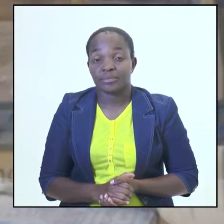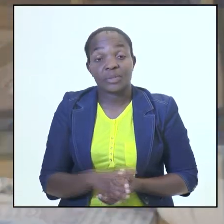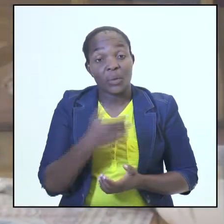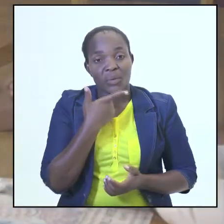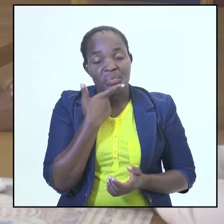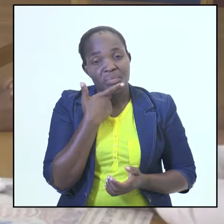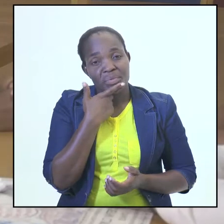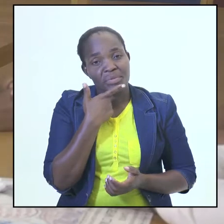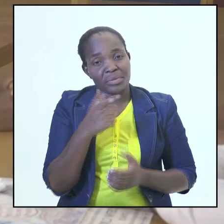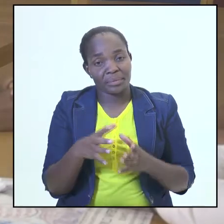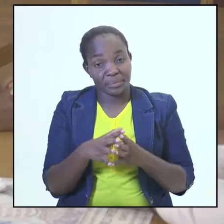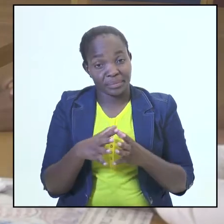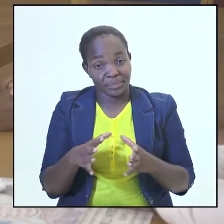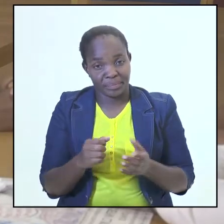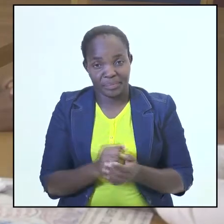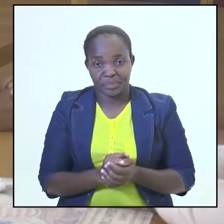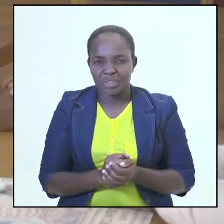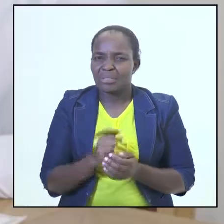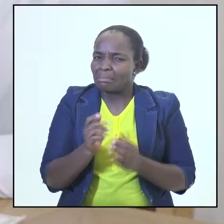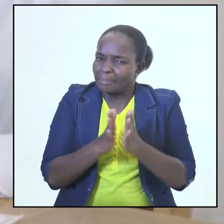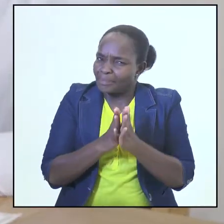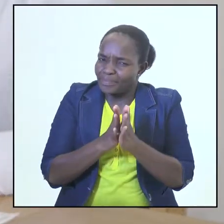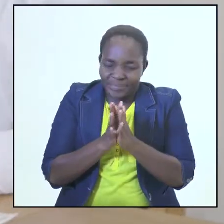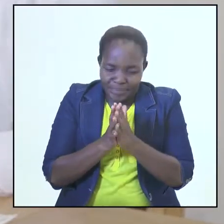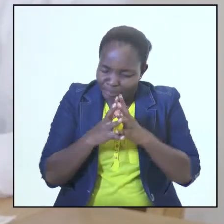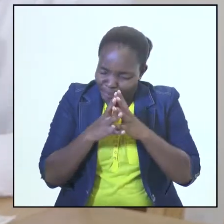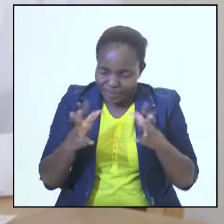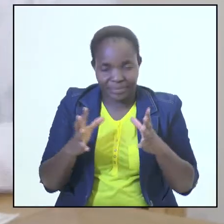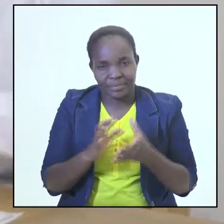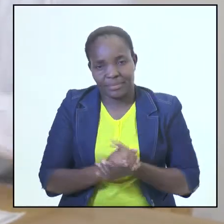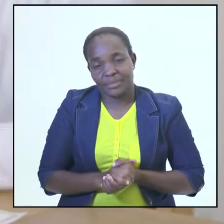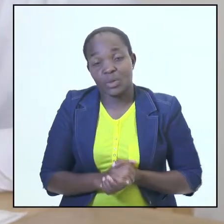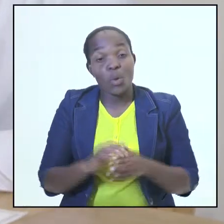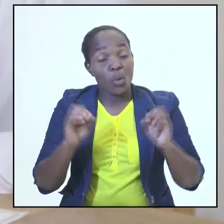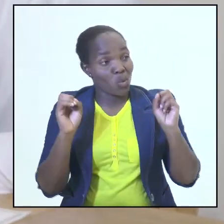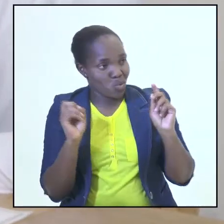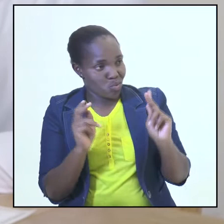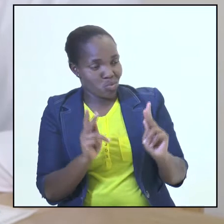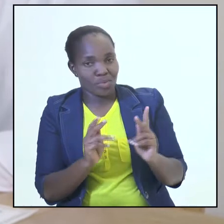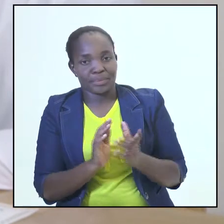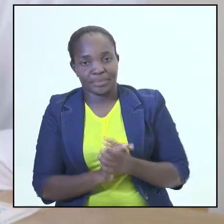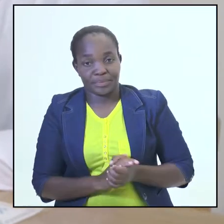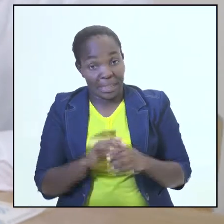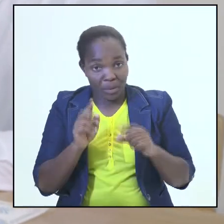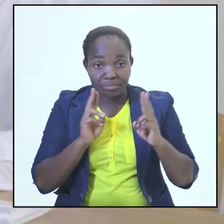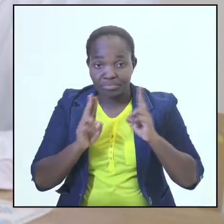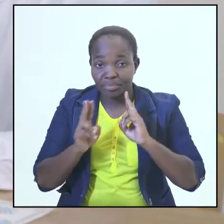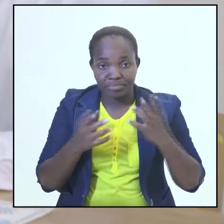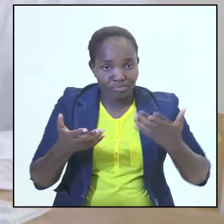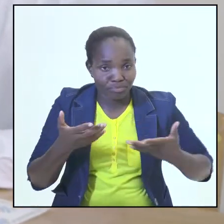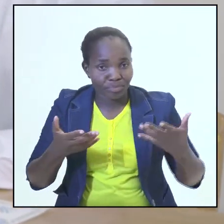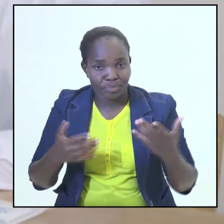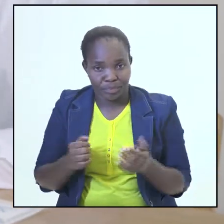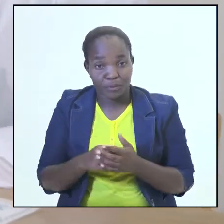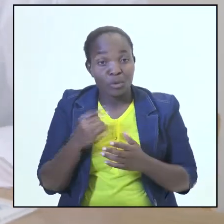Oh, thank you so very much, Mr. Winston. That was so interesting. Well, okay, let's talk. As I mentioned